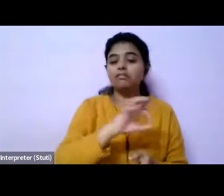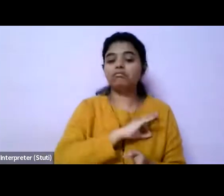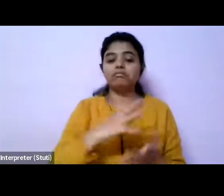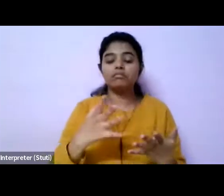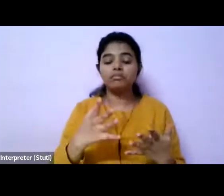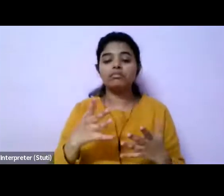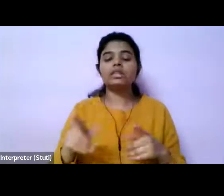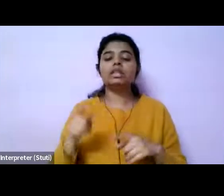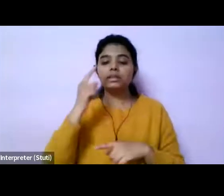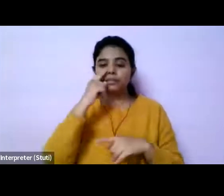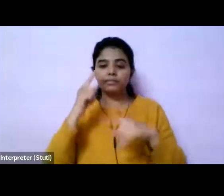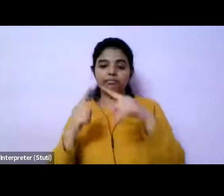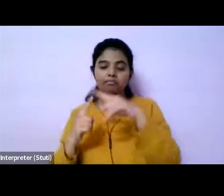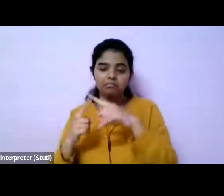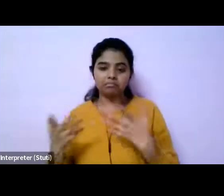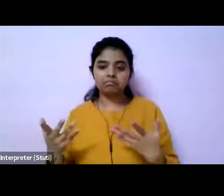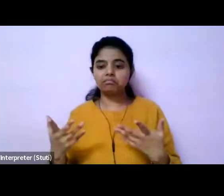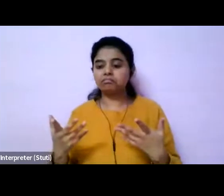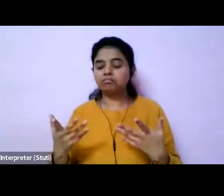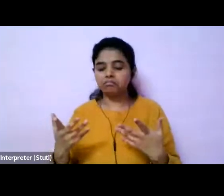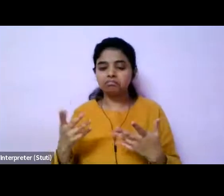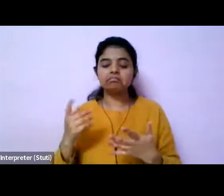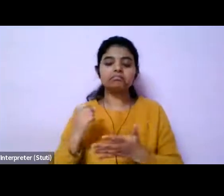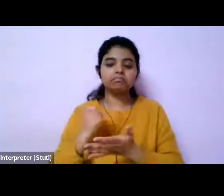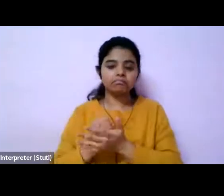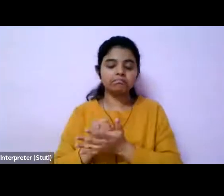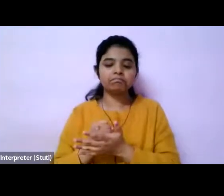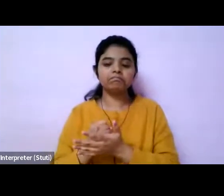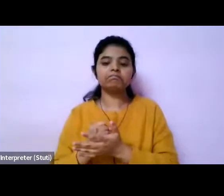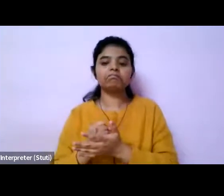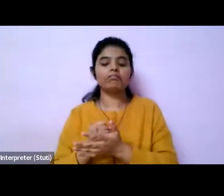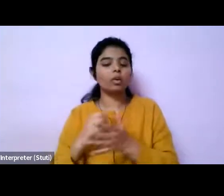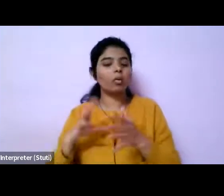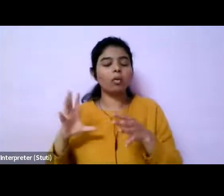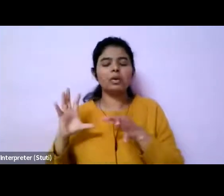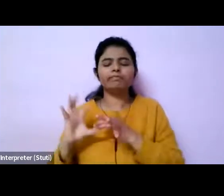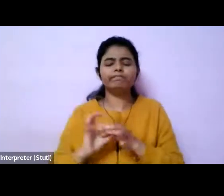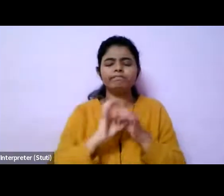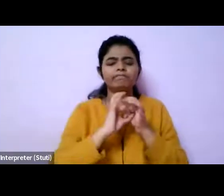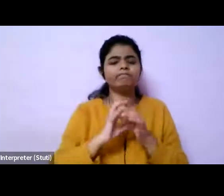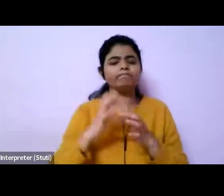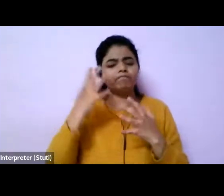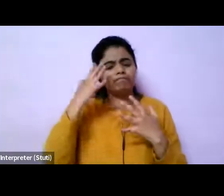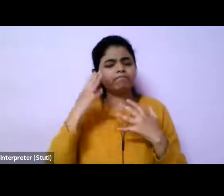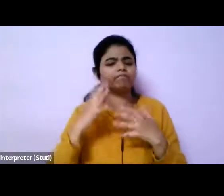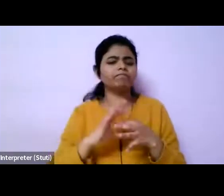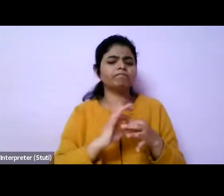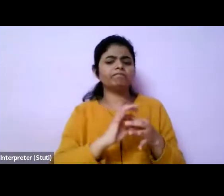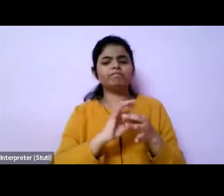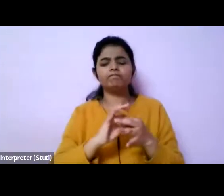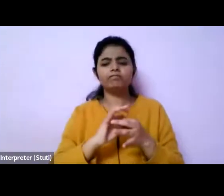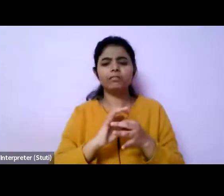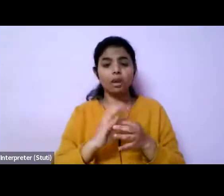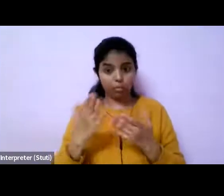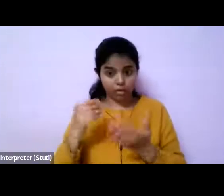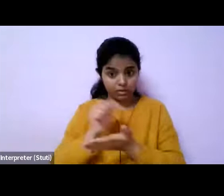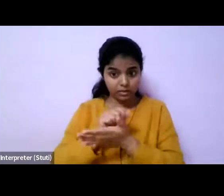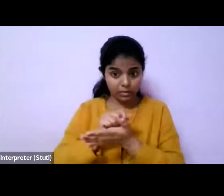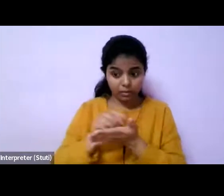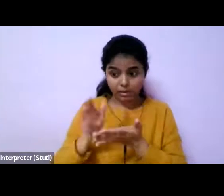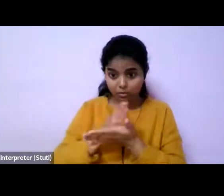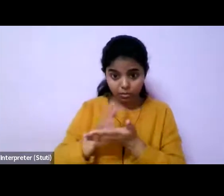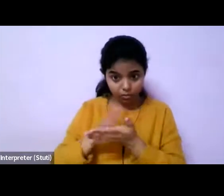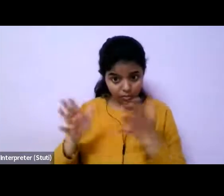his being, but secured into him as nerves and body parts. She can neither be erased by distance